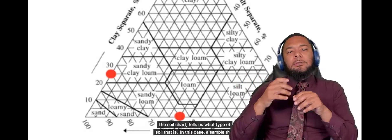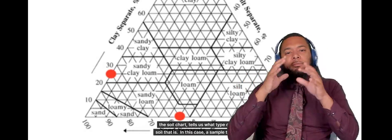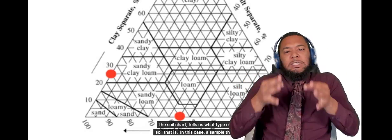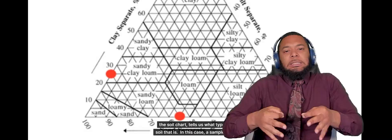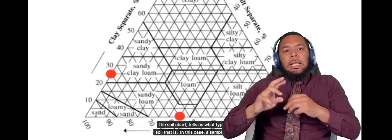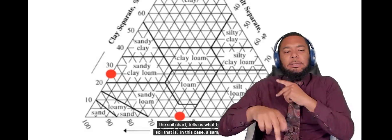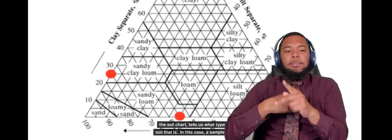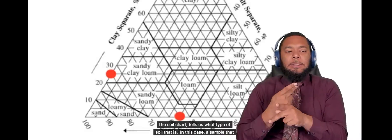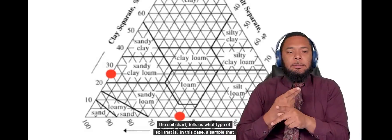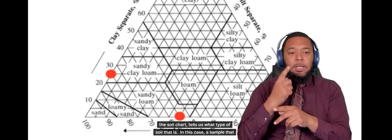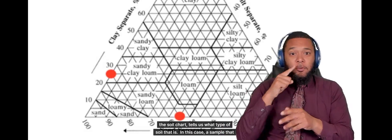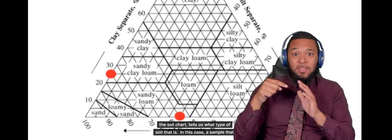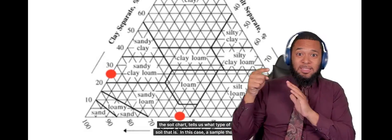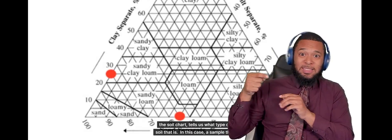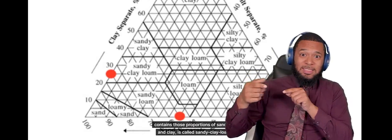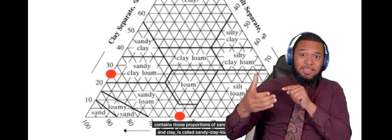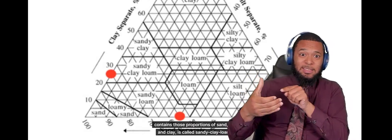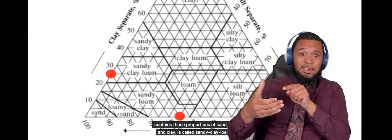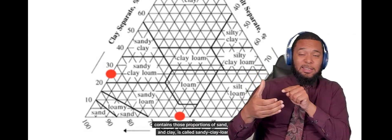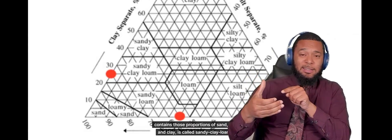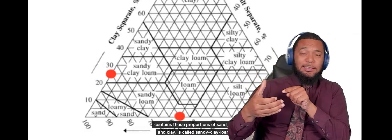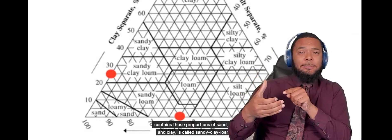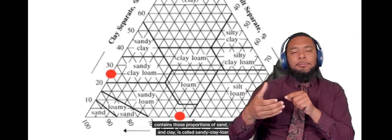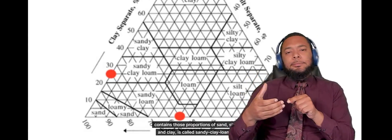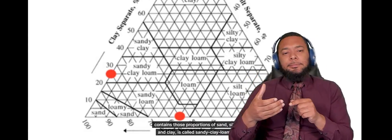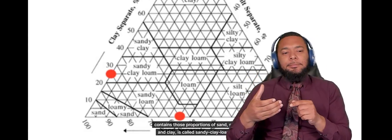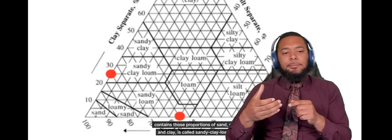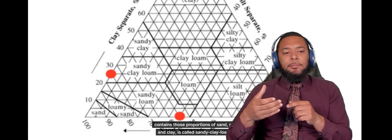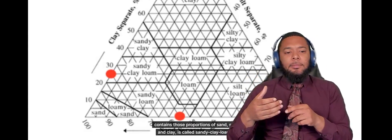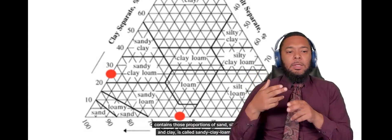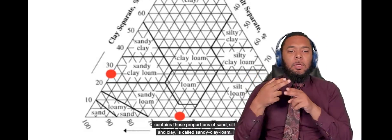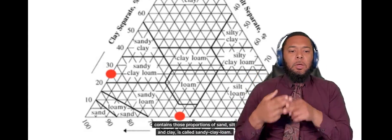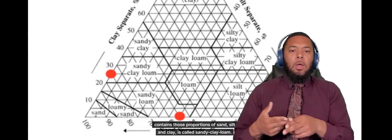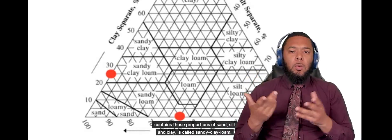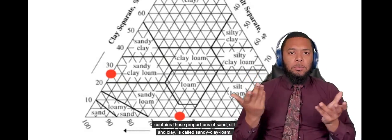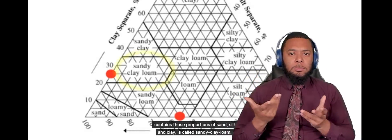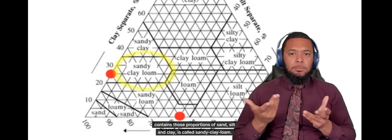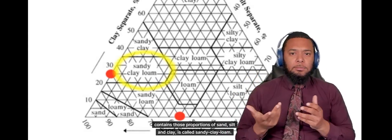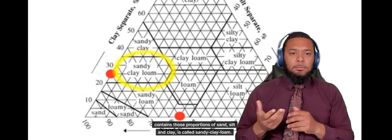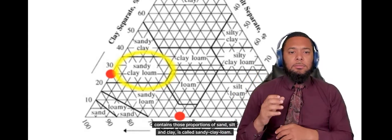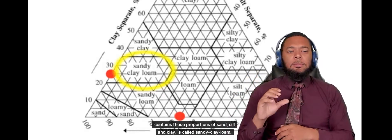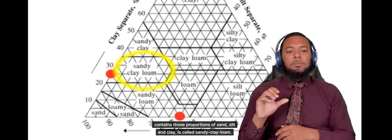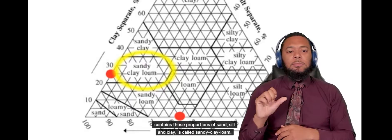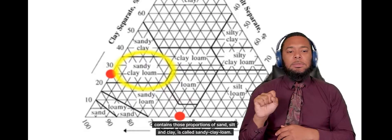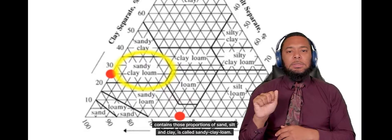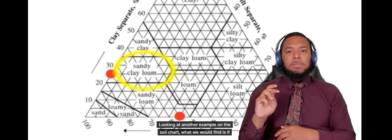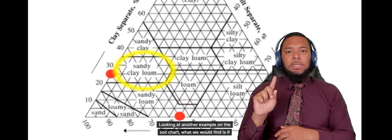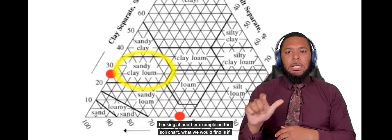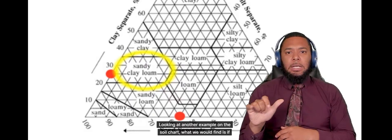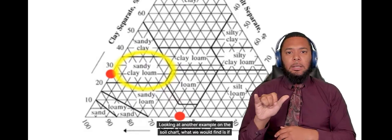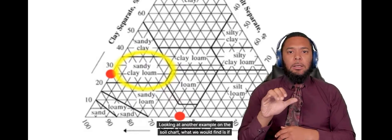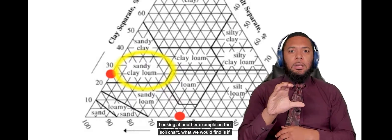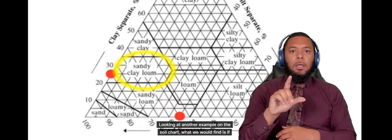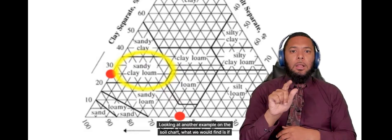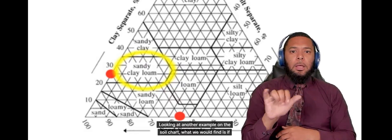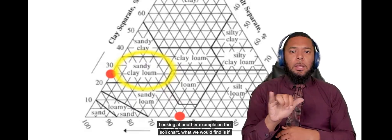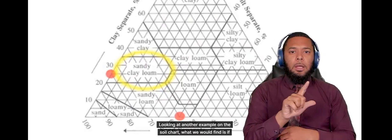is. In this case, a sample that contains those proportions of sand, silt, and clay would be called sandy clay loam.